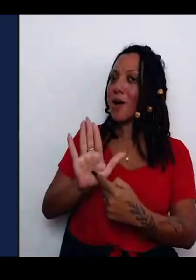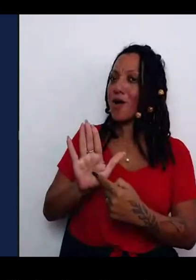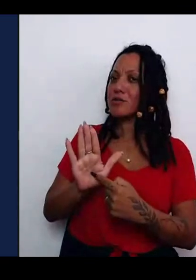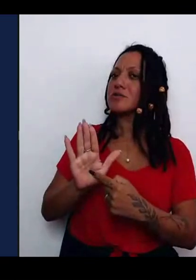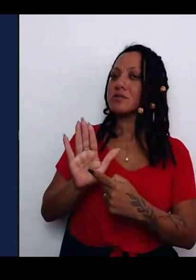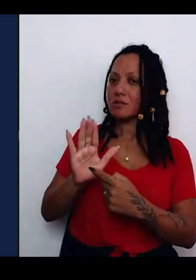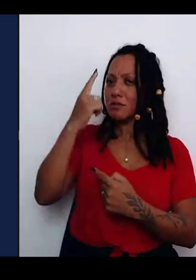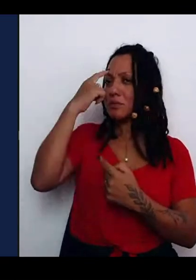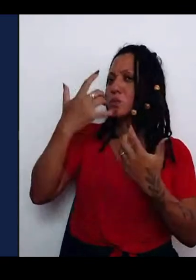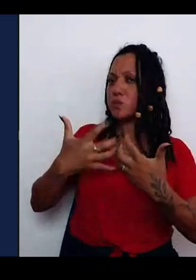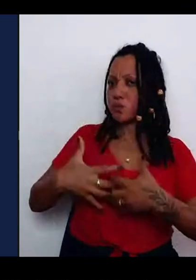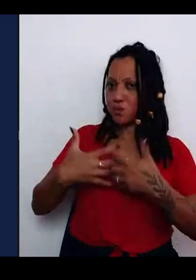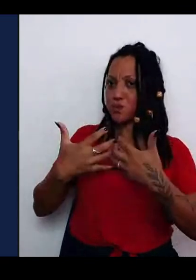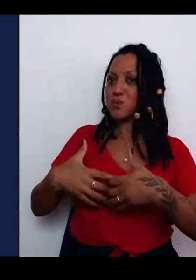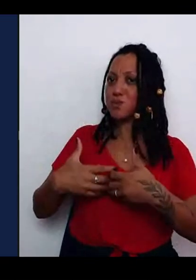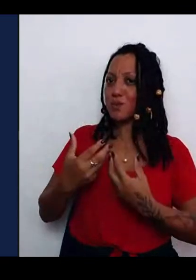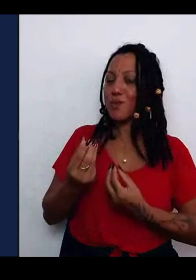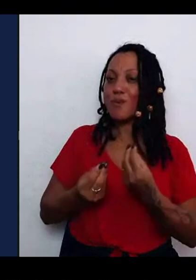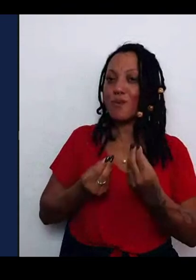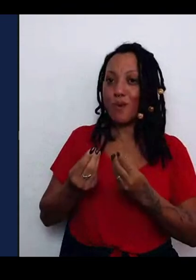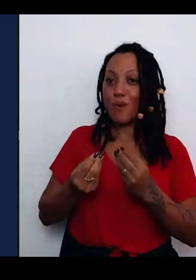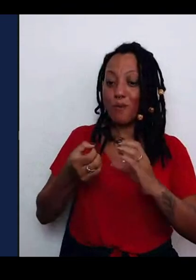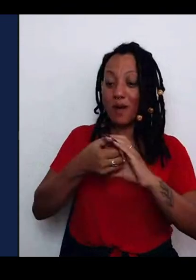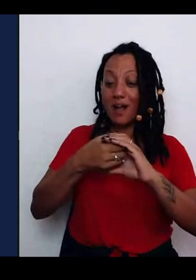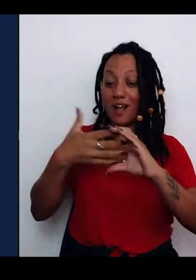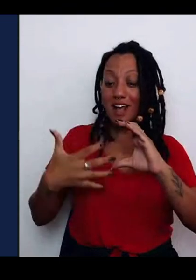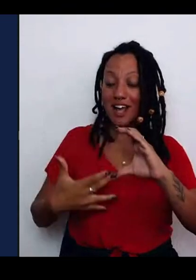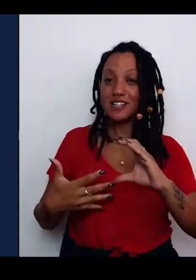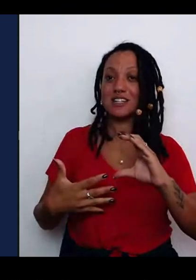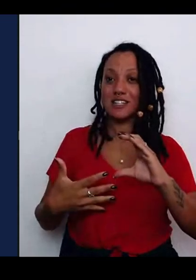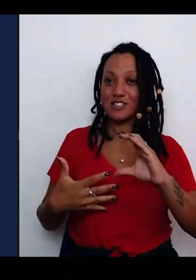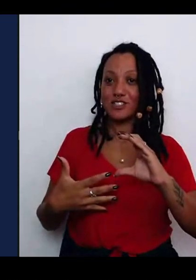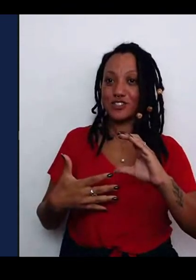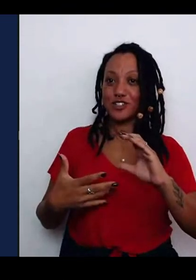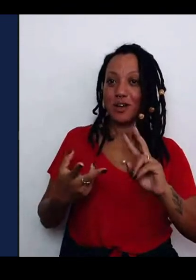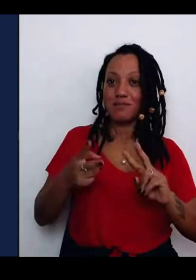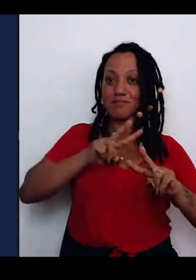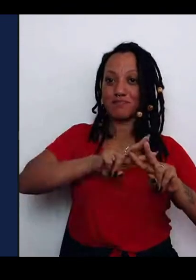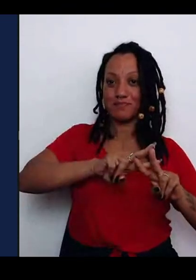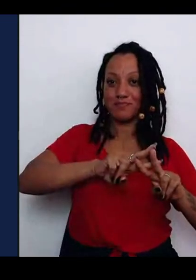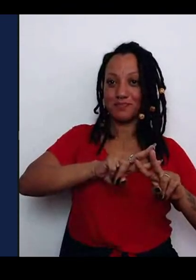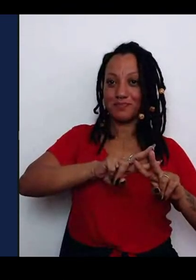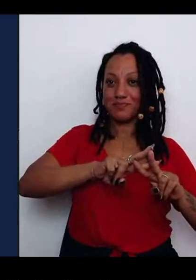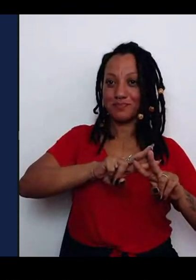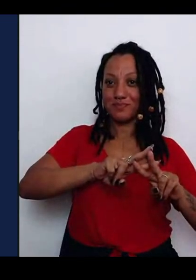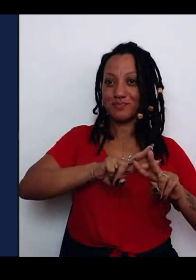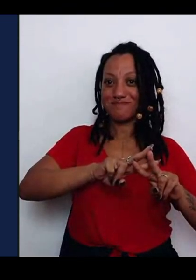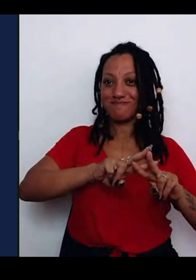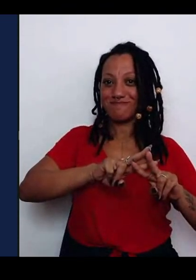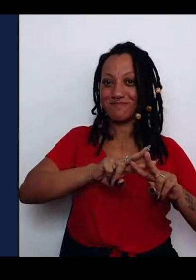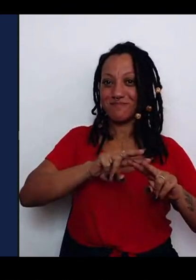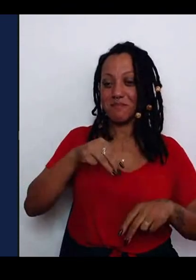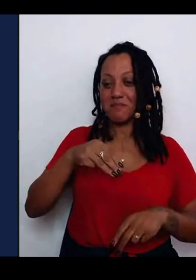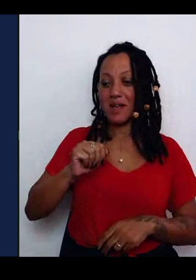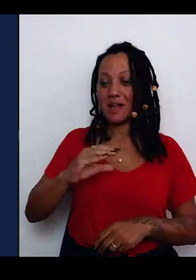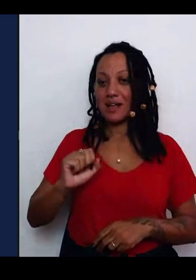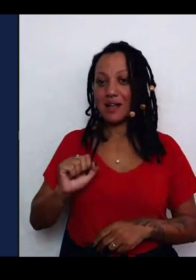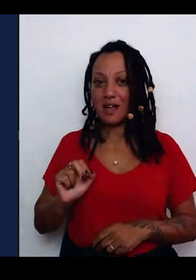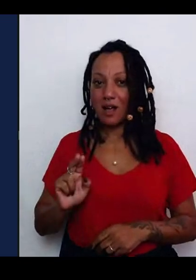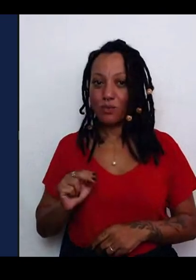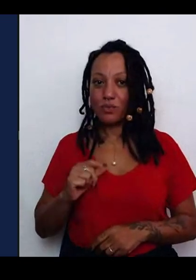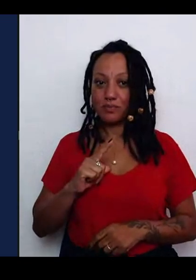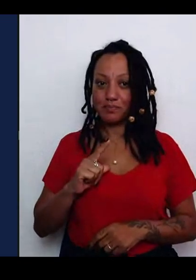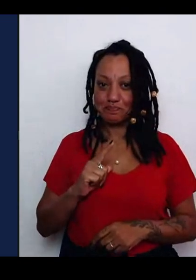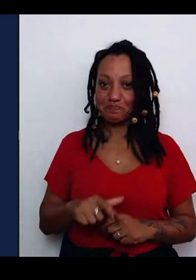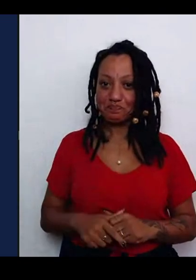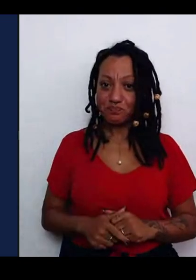captivity in which Macau the animal finds himself and she does so by reinforcing with her camera